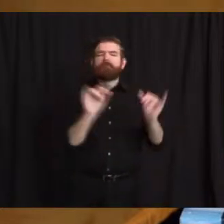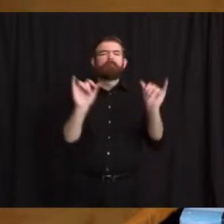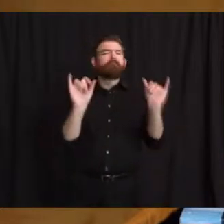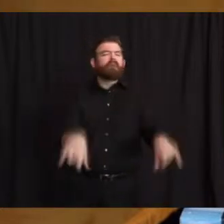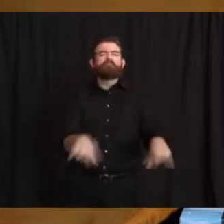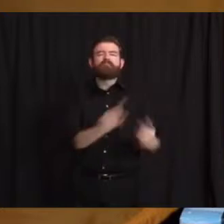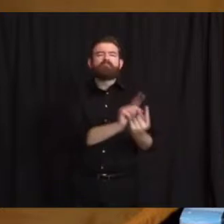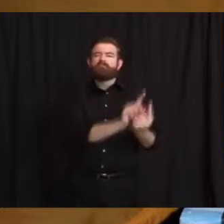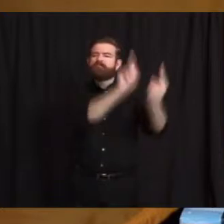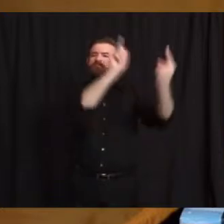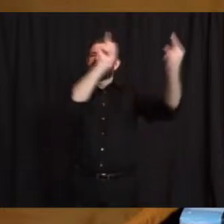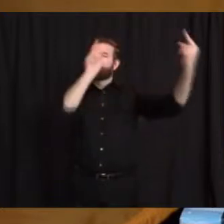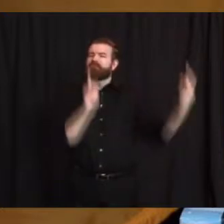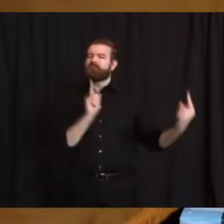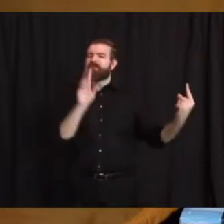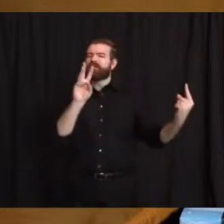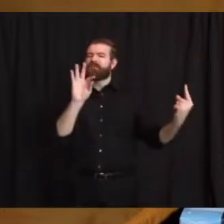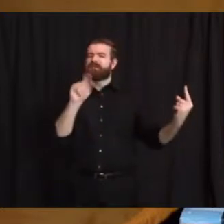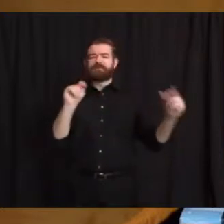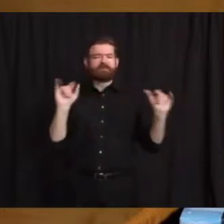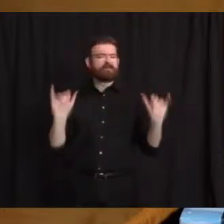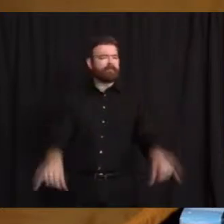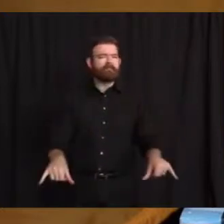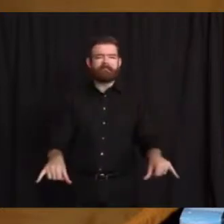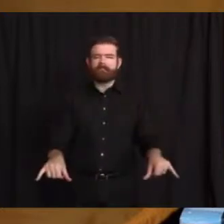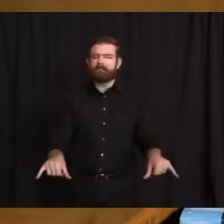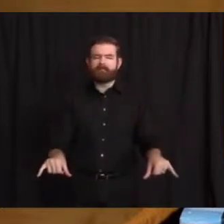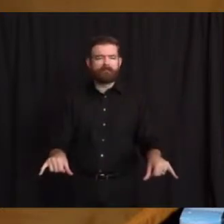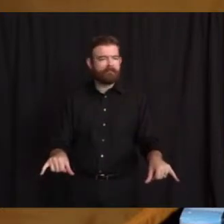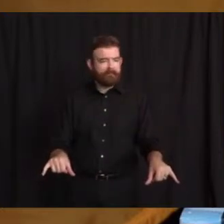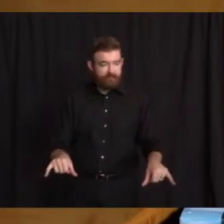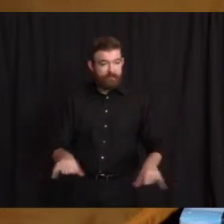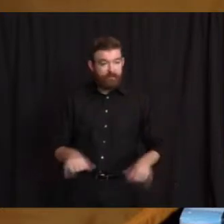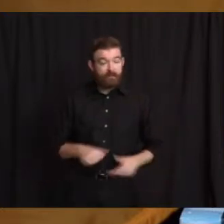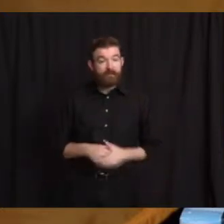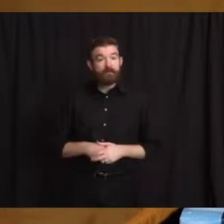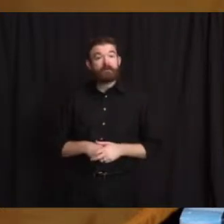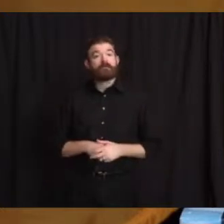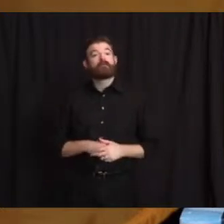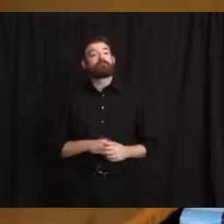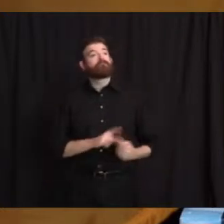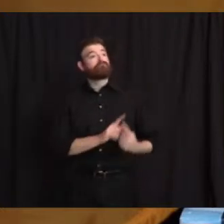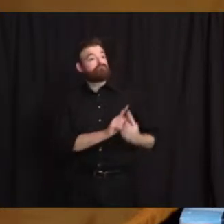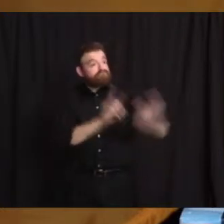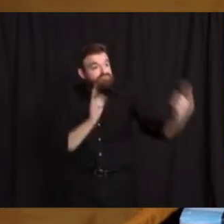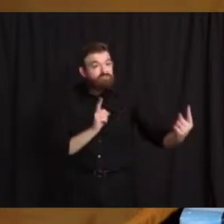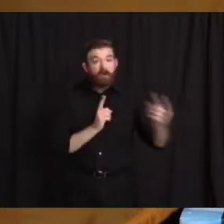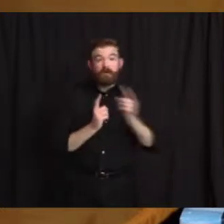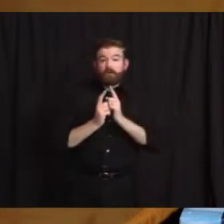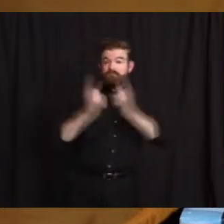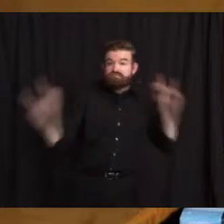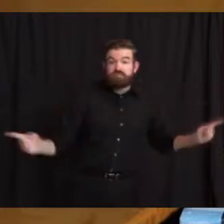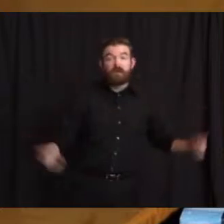me. Practice social distancing as you enjoy outdoor activities. Stay at least 6 feet apart.